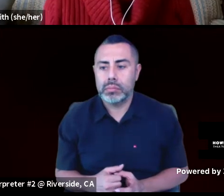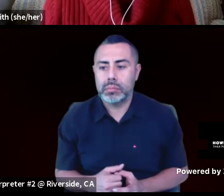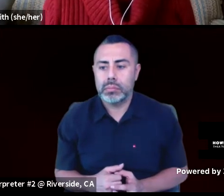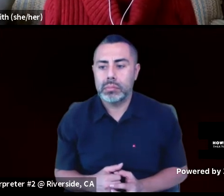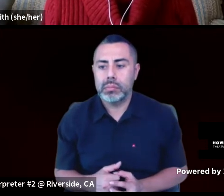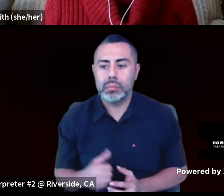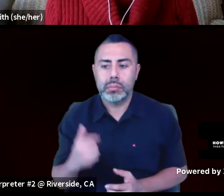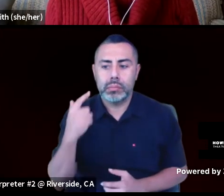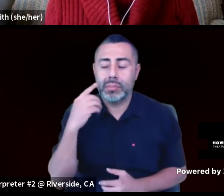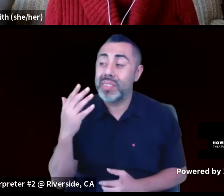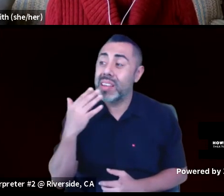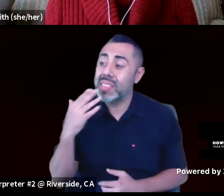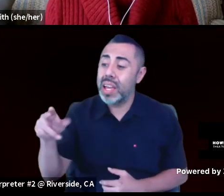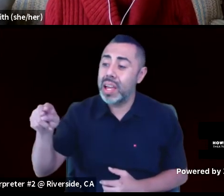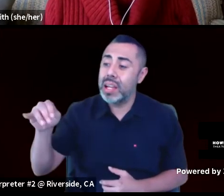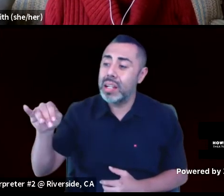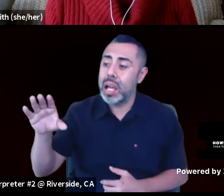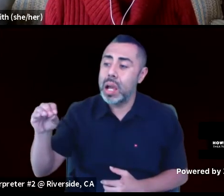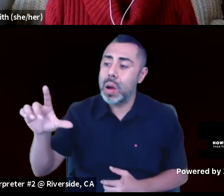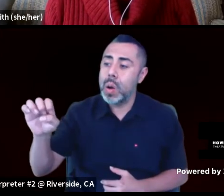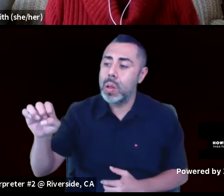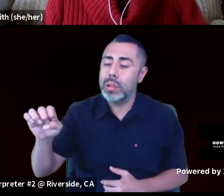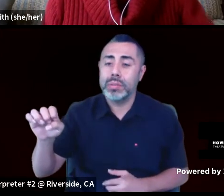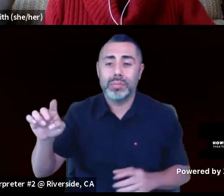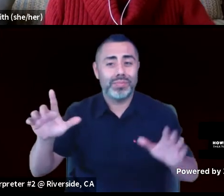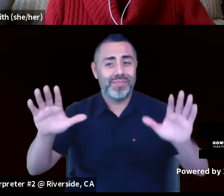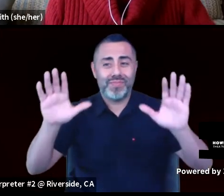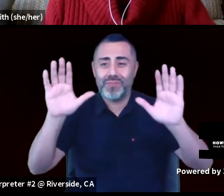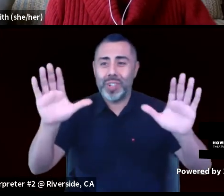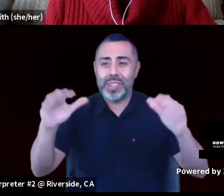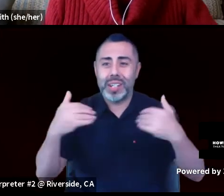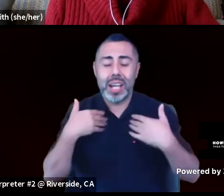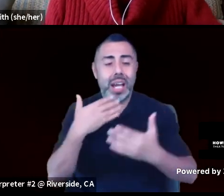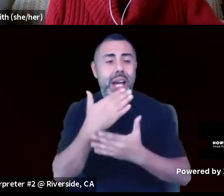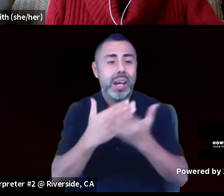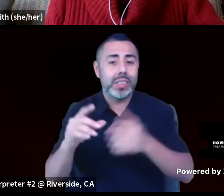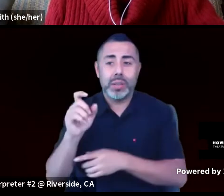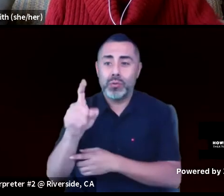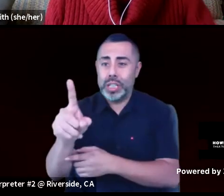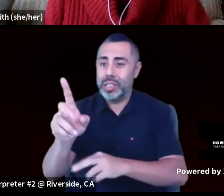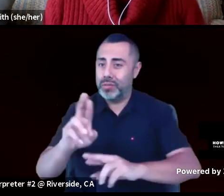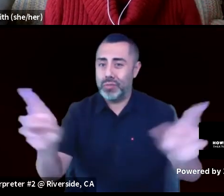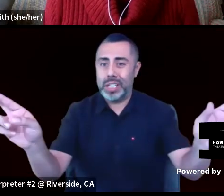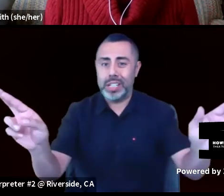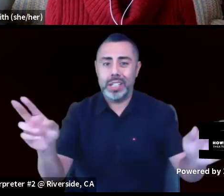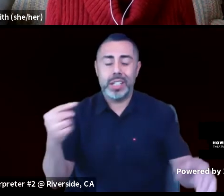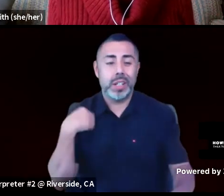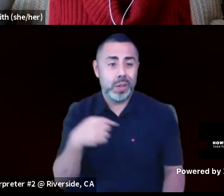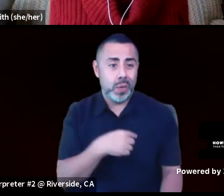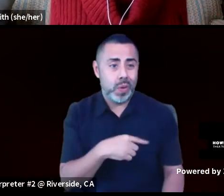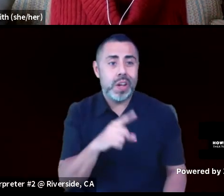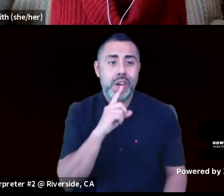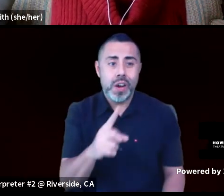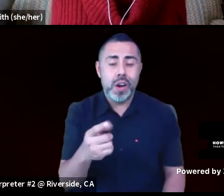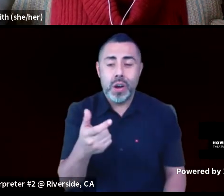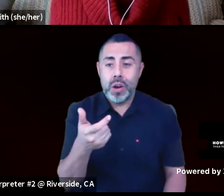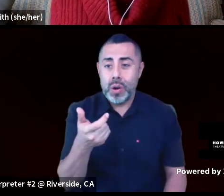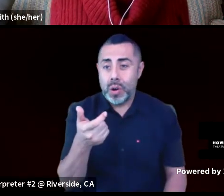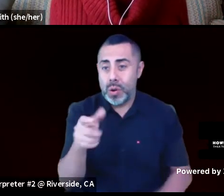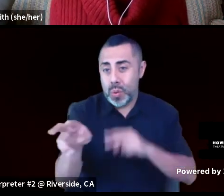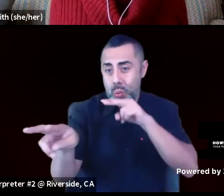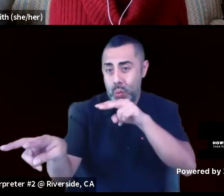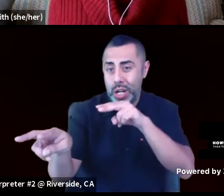Thanks, Nicole. Great, so we have a couple of questions teed up and we are watching the